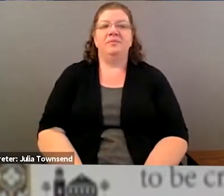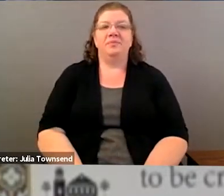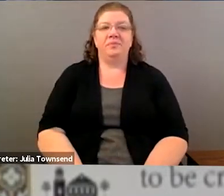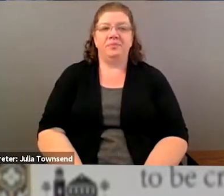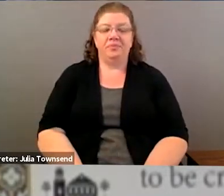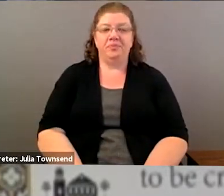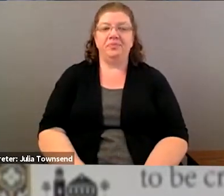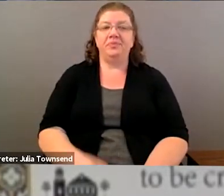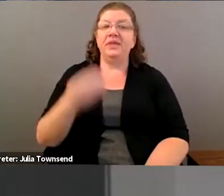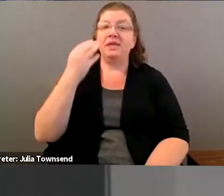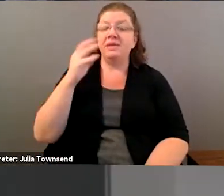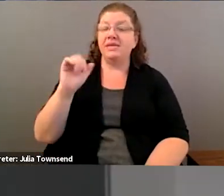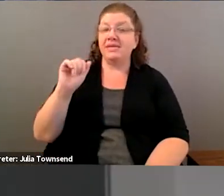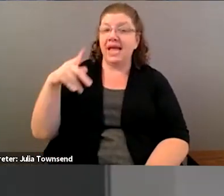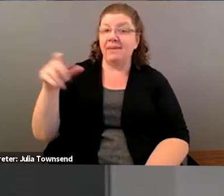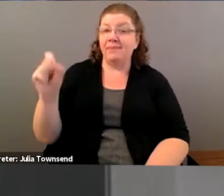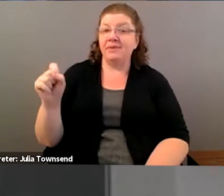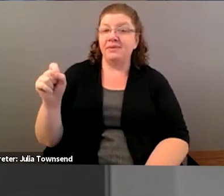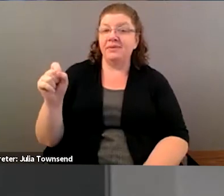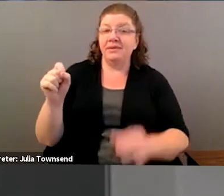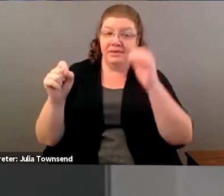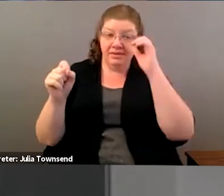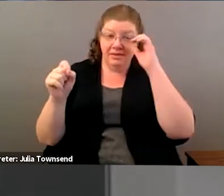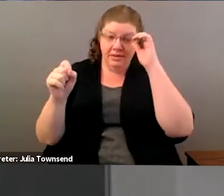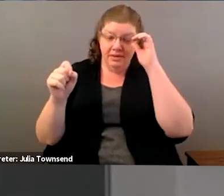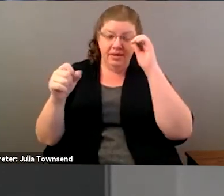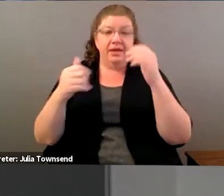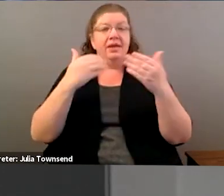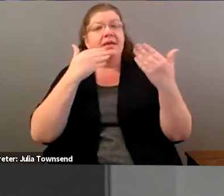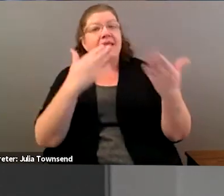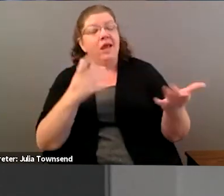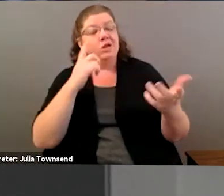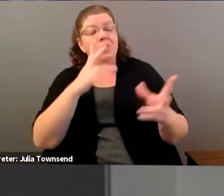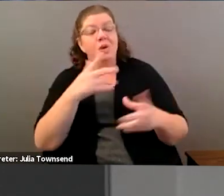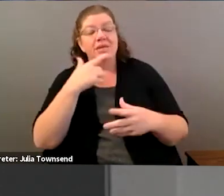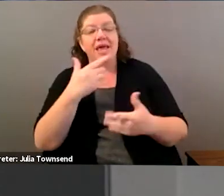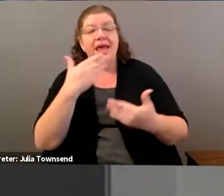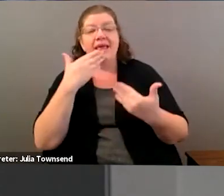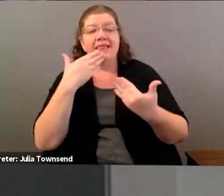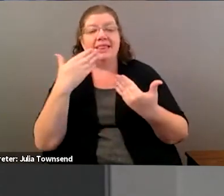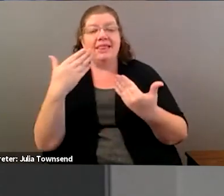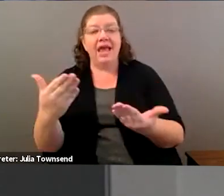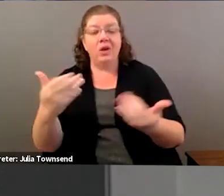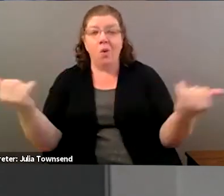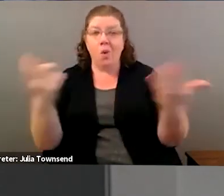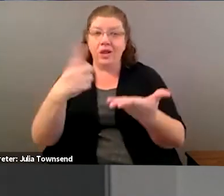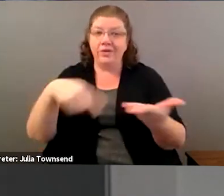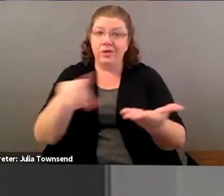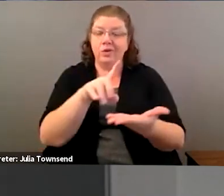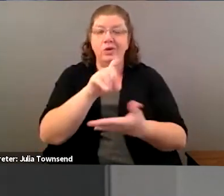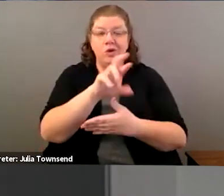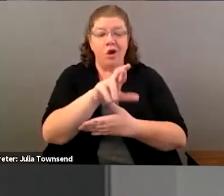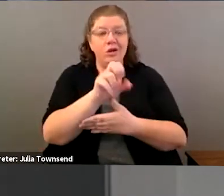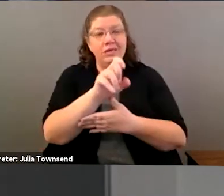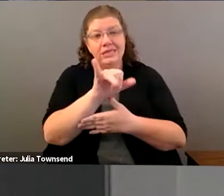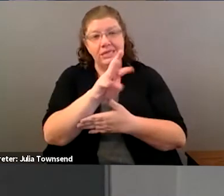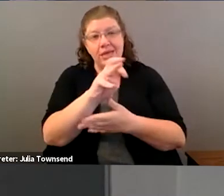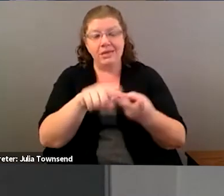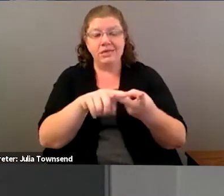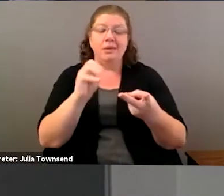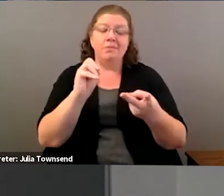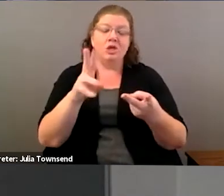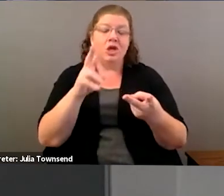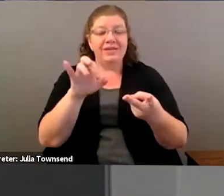Ms. Capps. Yeah, thank you. I just wanted to thank you all, Dr. Simmons, Mr. Vizzolini, and